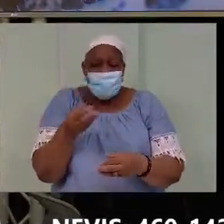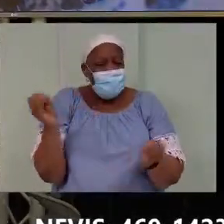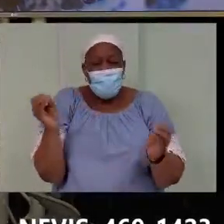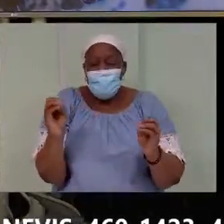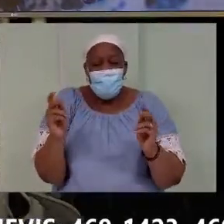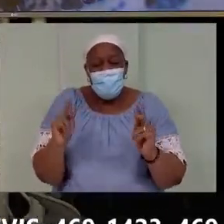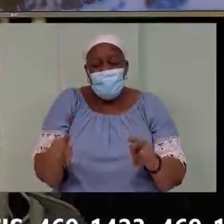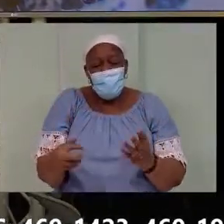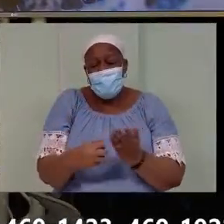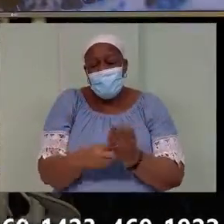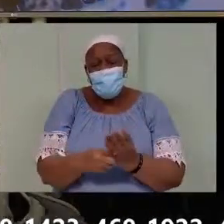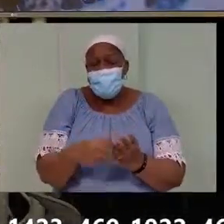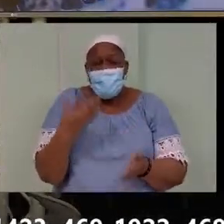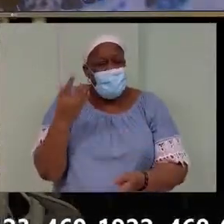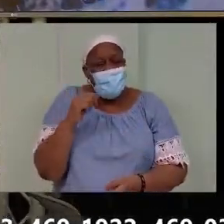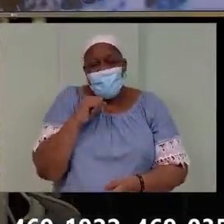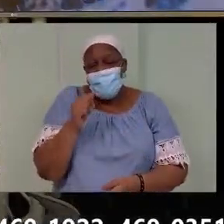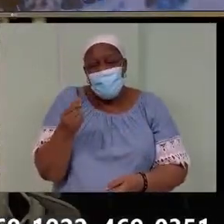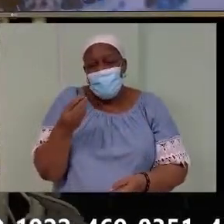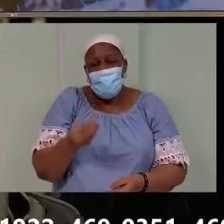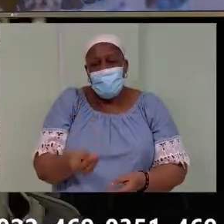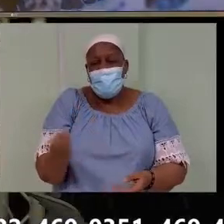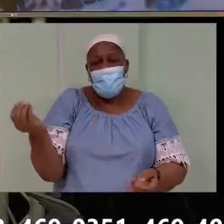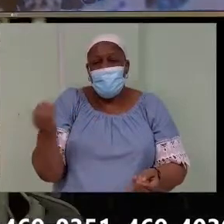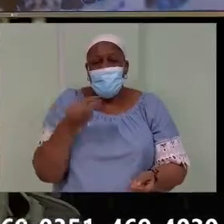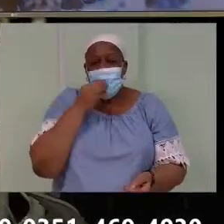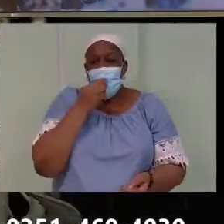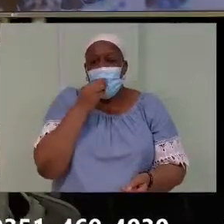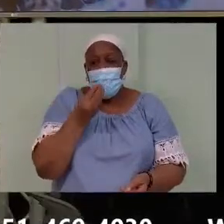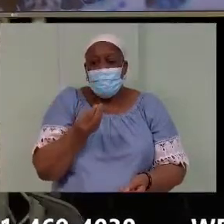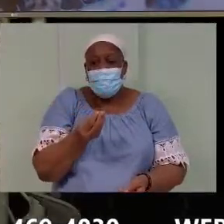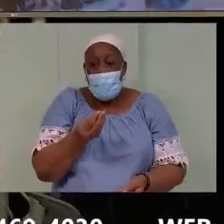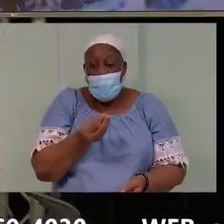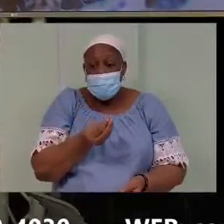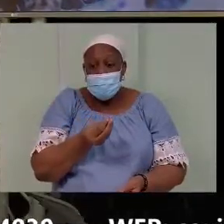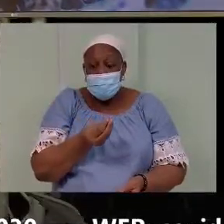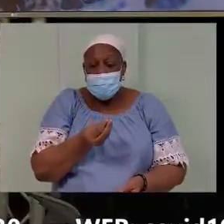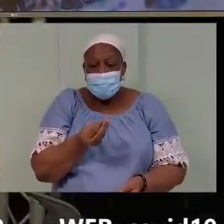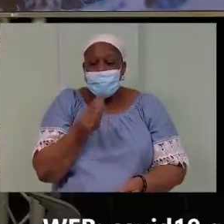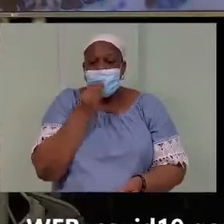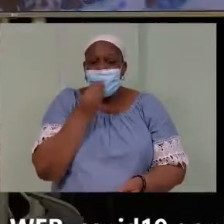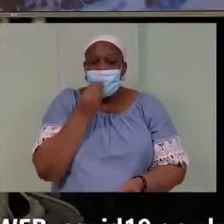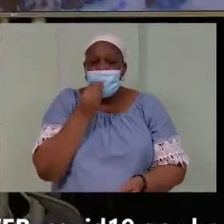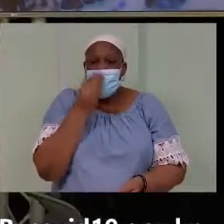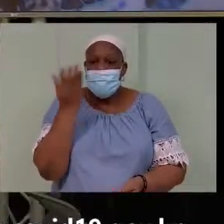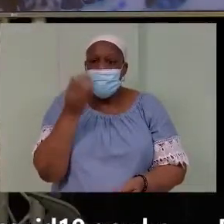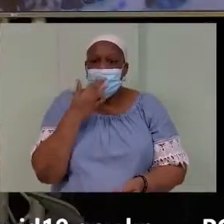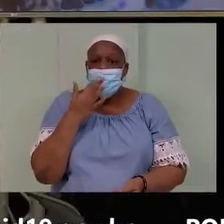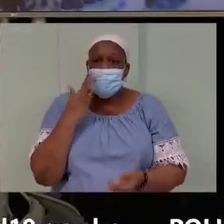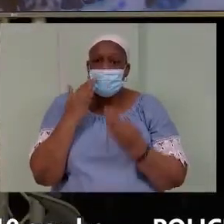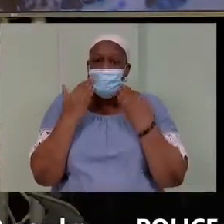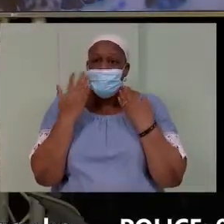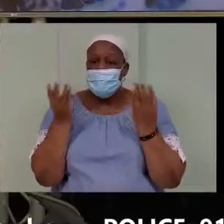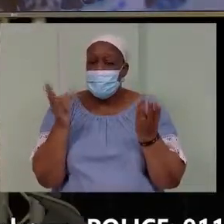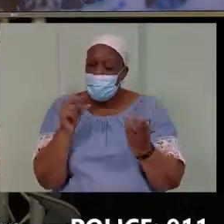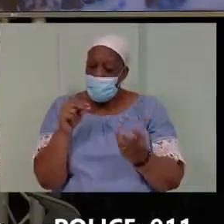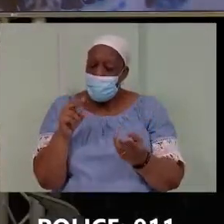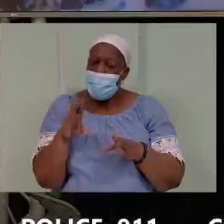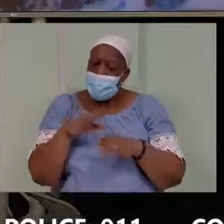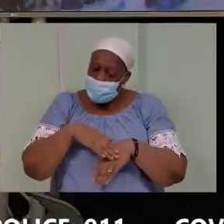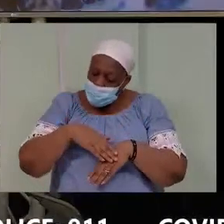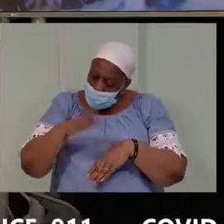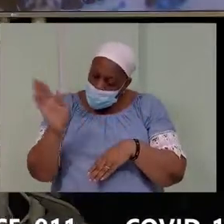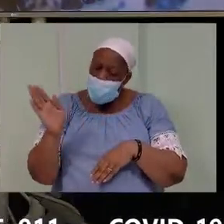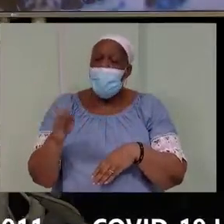one expects you to have a mask on and be putting food in your mouth at the same time. So they're going to use common sense when they're dealing with this, but this is to